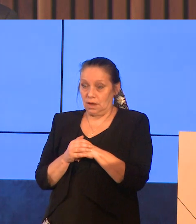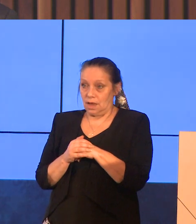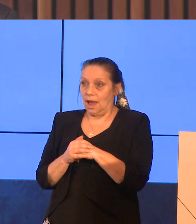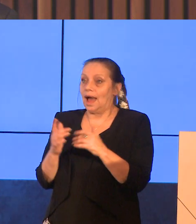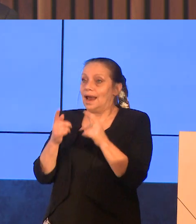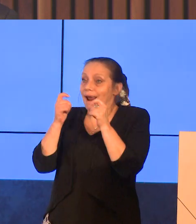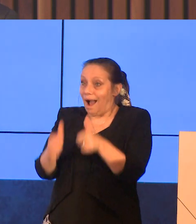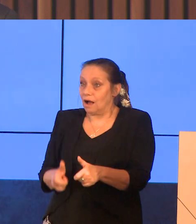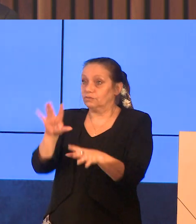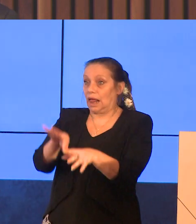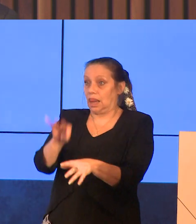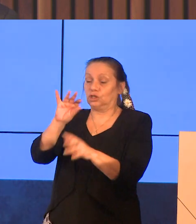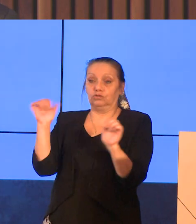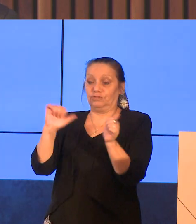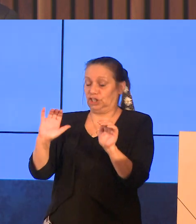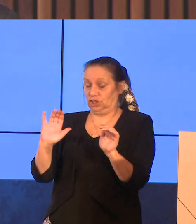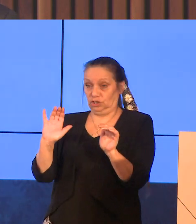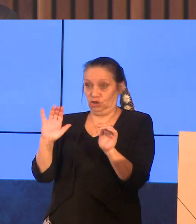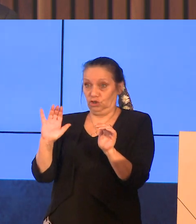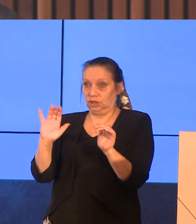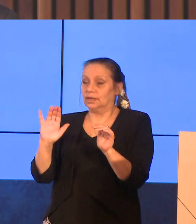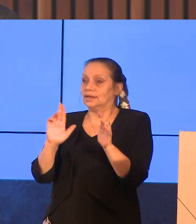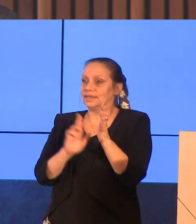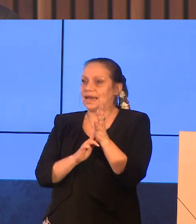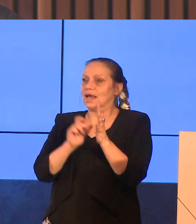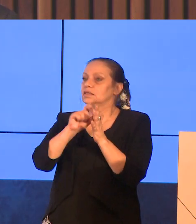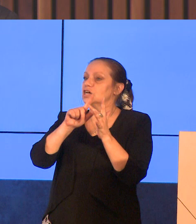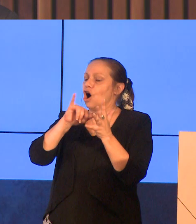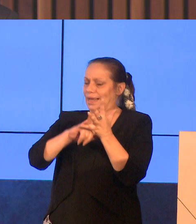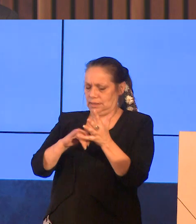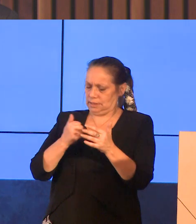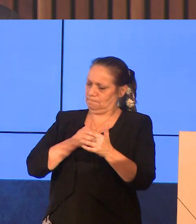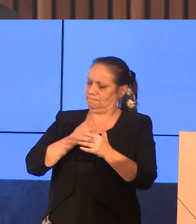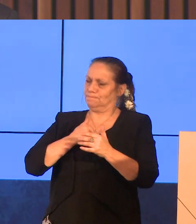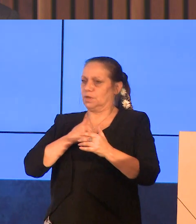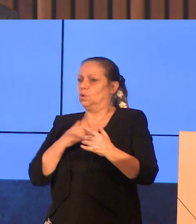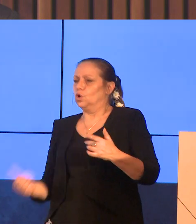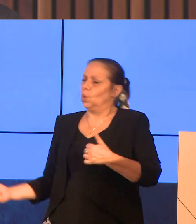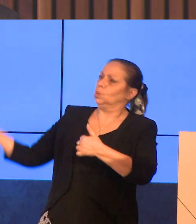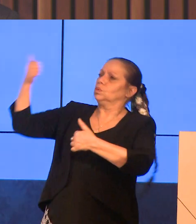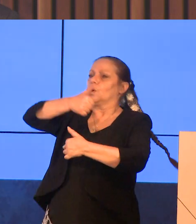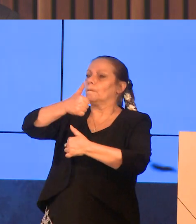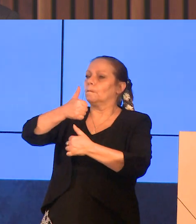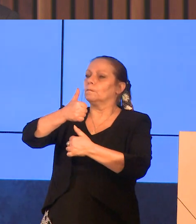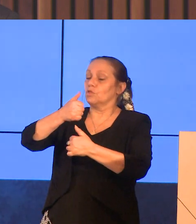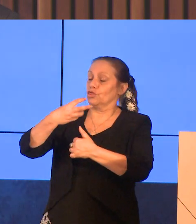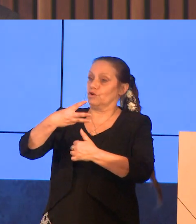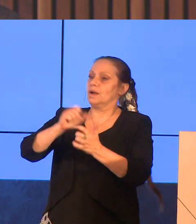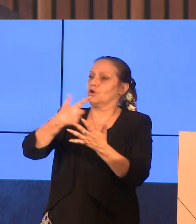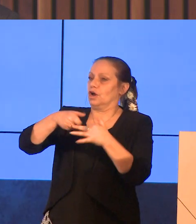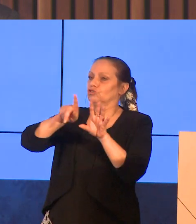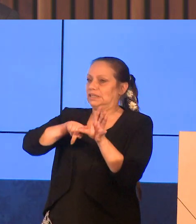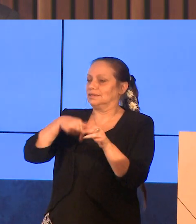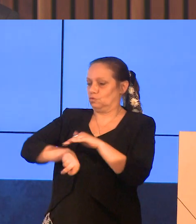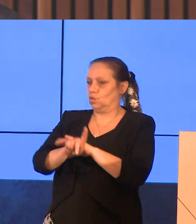immediately after the election identified the NDIS as one of his top 3 priorities for this term of